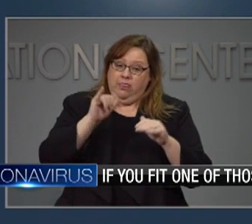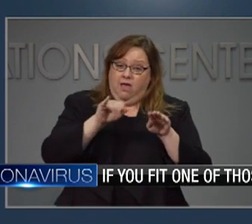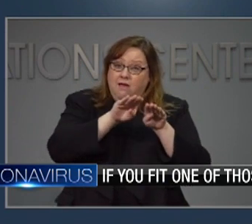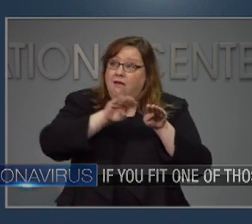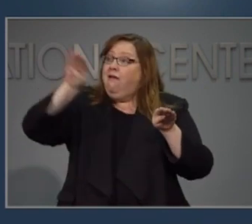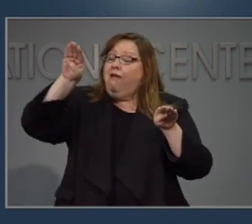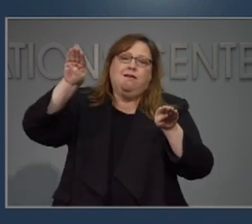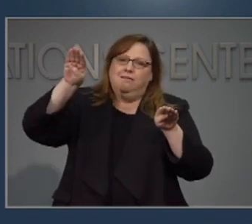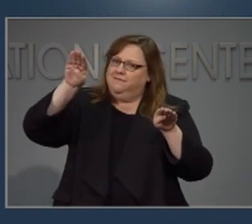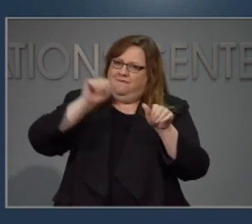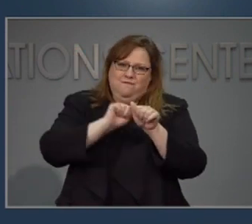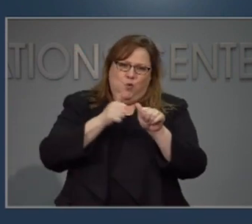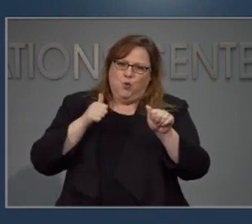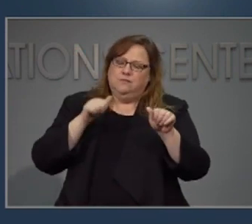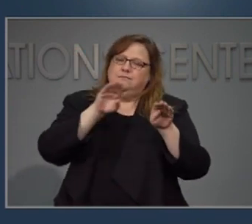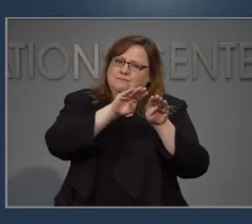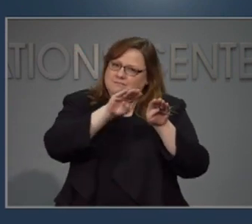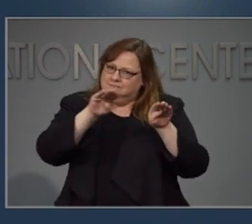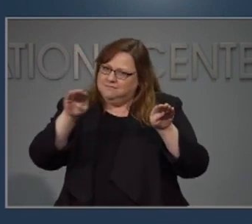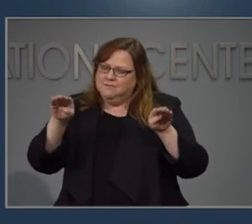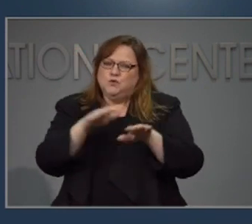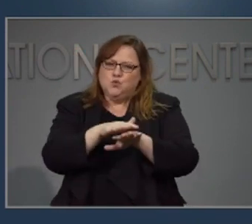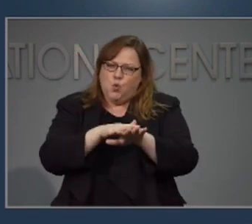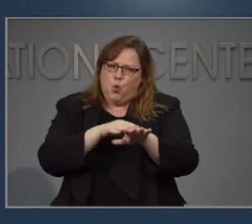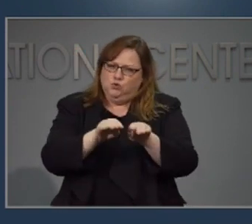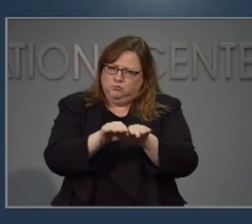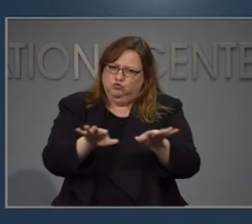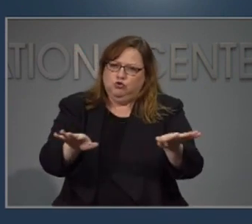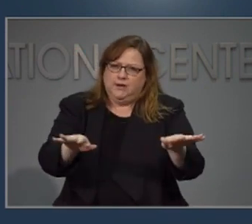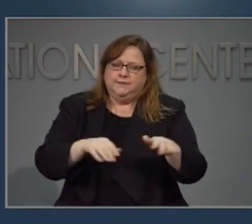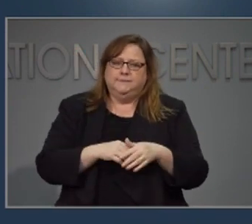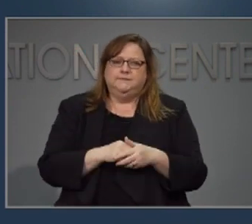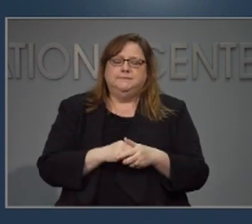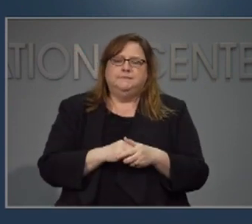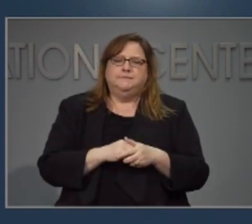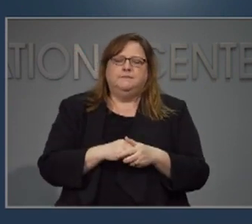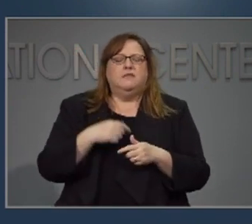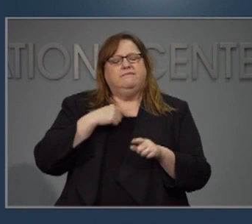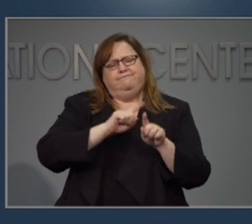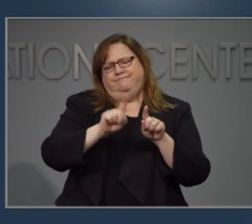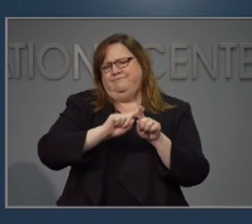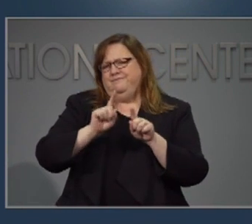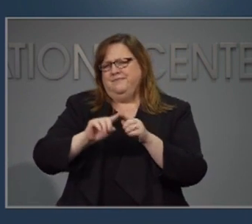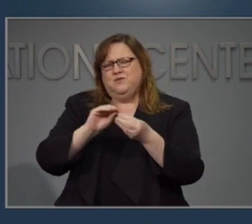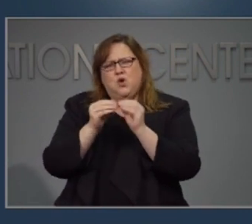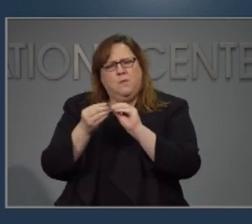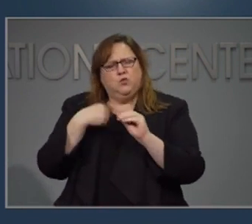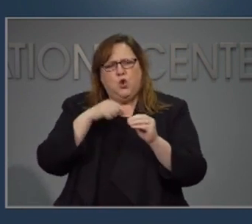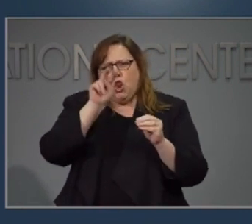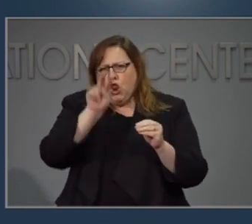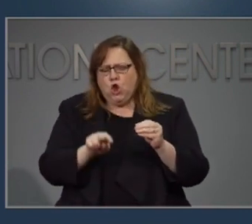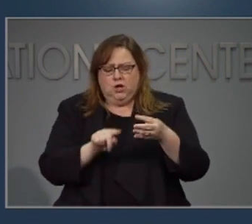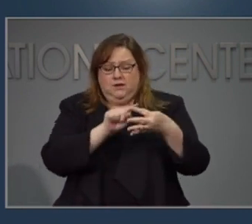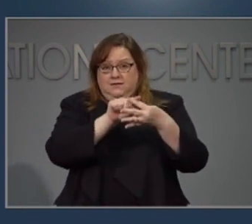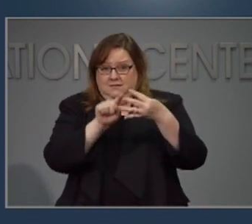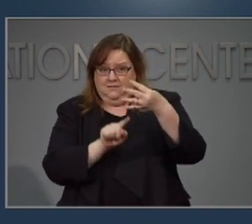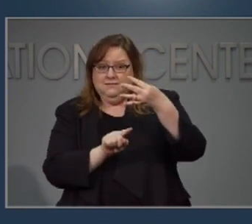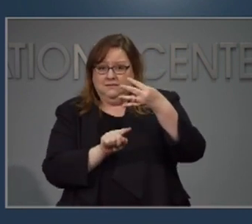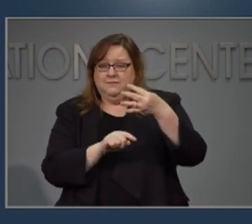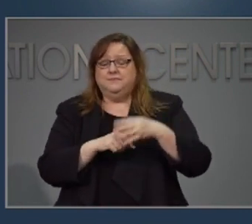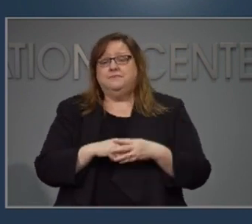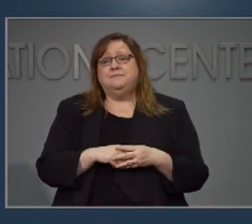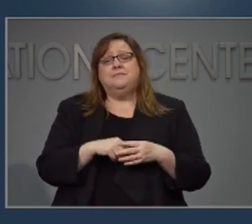combination of trends that guide our decision-making, including looking at COVID-like syndromic cases, lab-confirmed